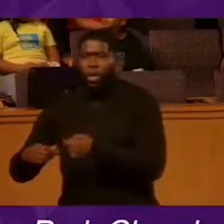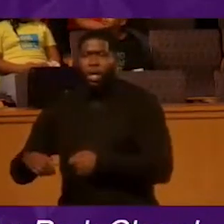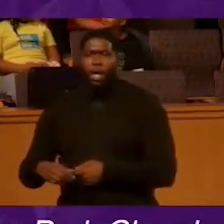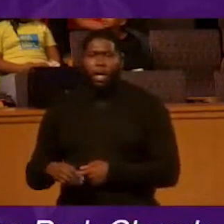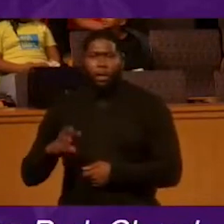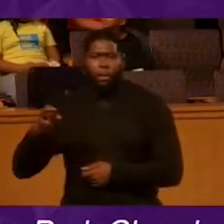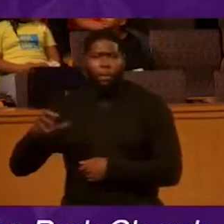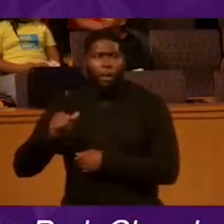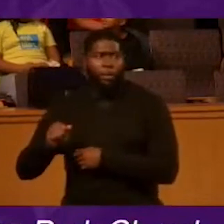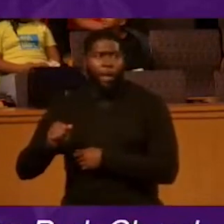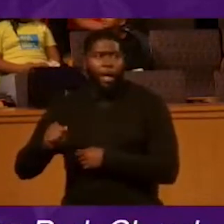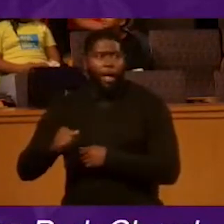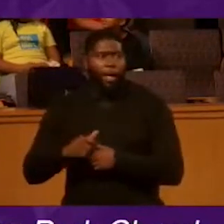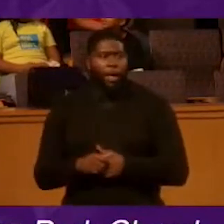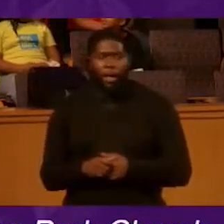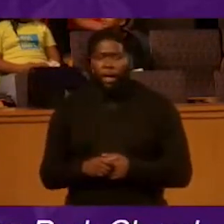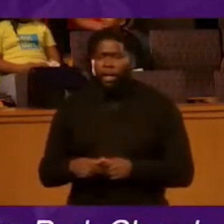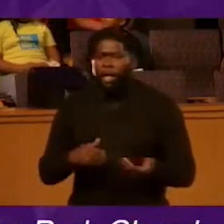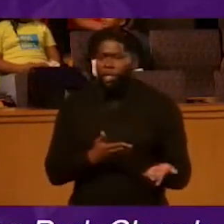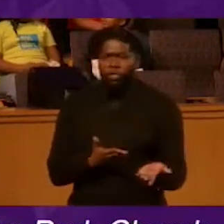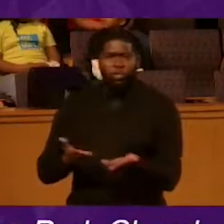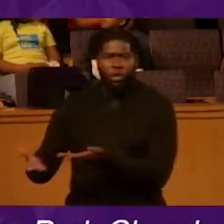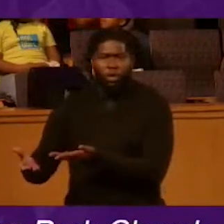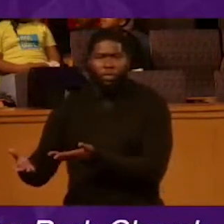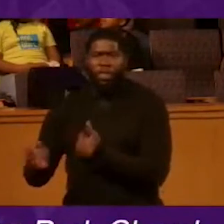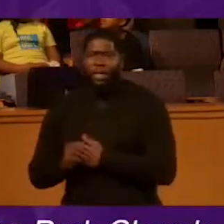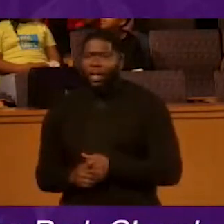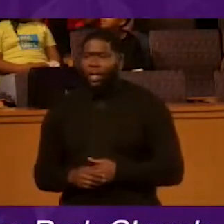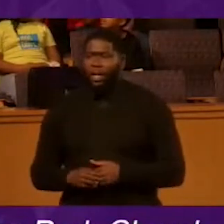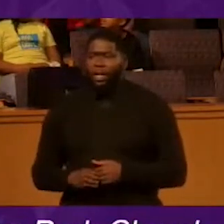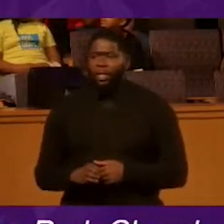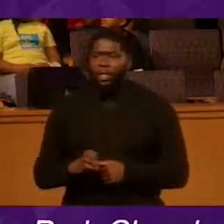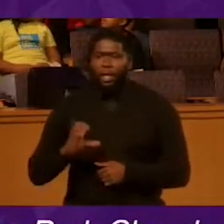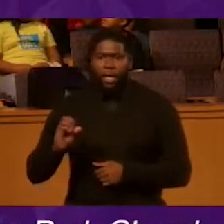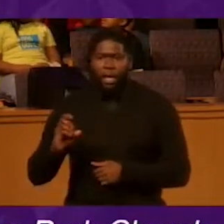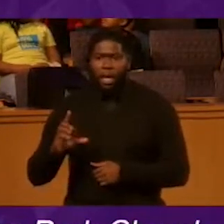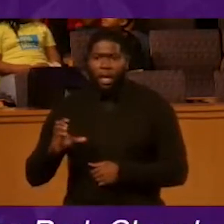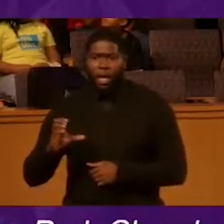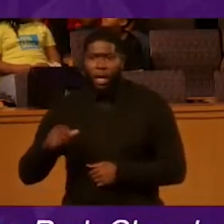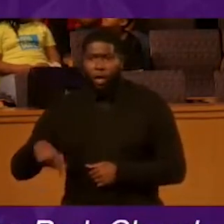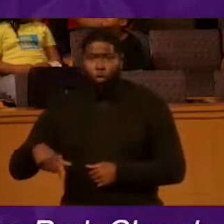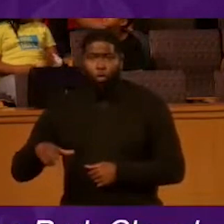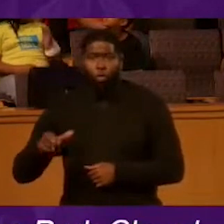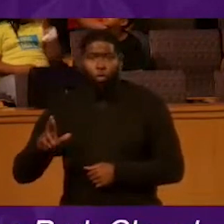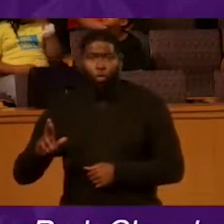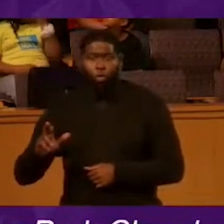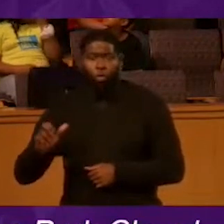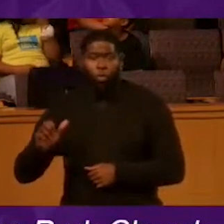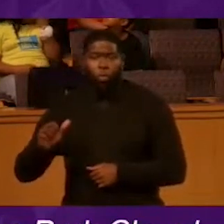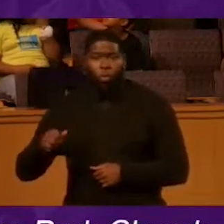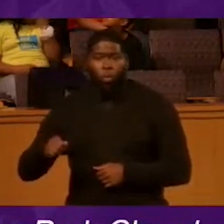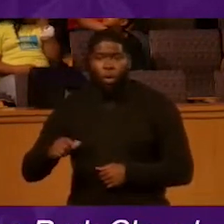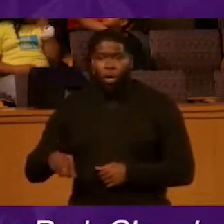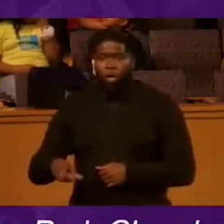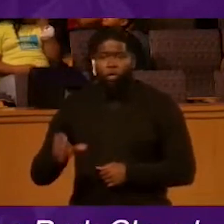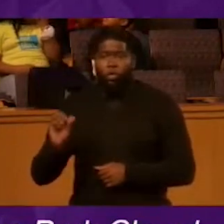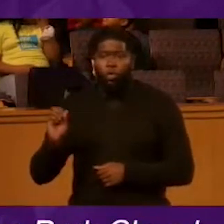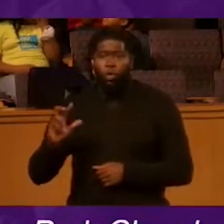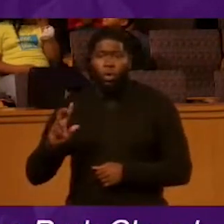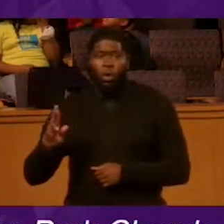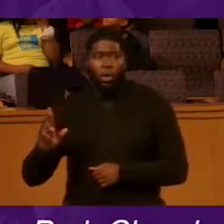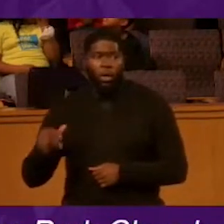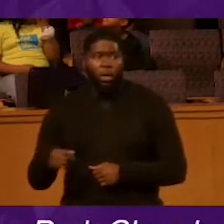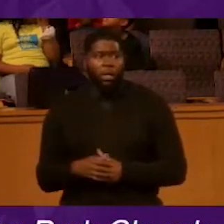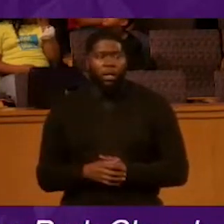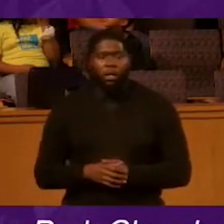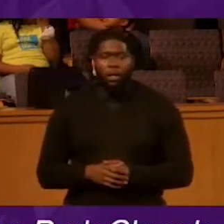in Ecuador for 2 years serving there. And she did a great job in her job in Idaho, and we got a chance to see her at